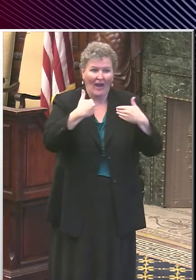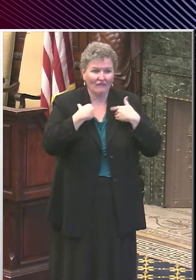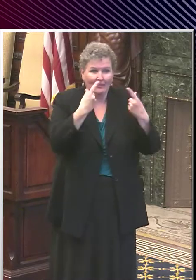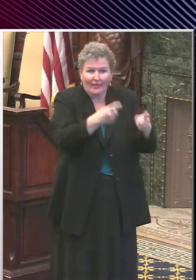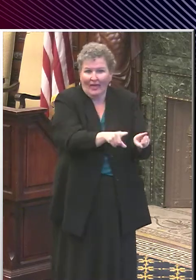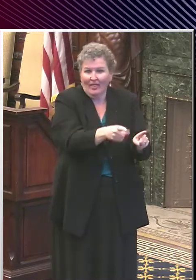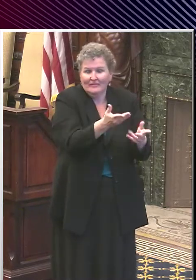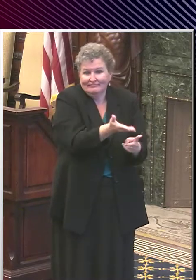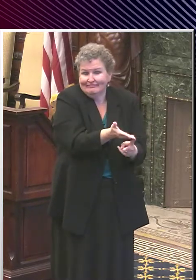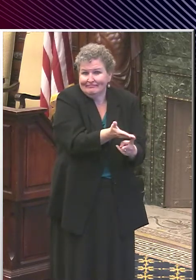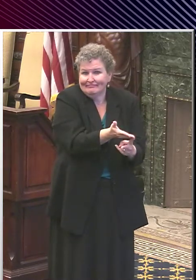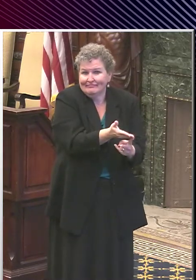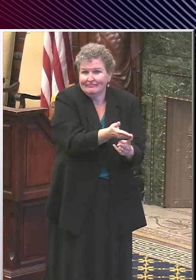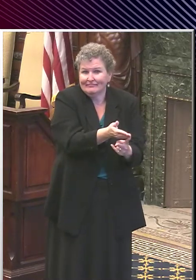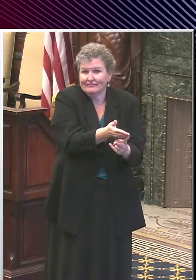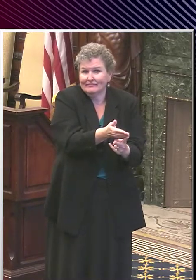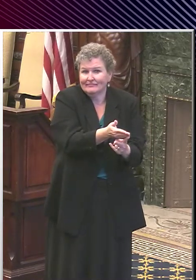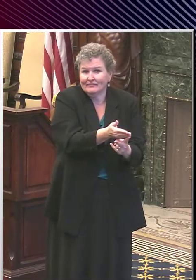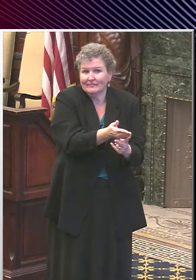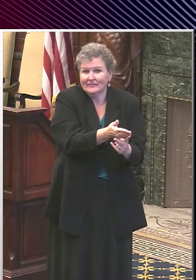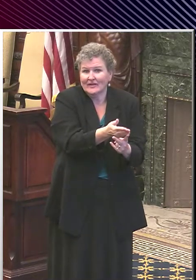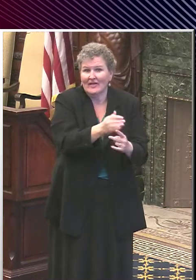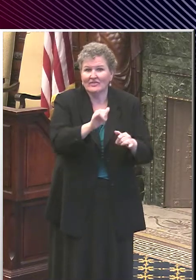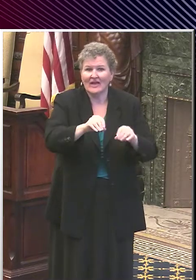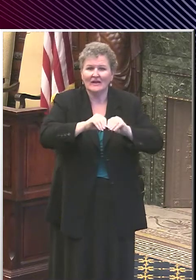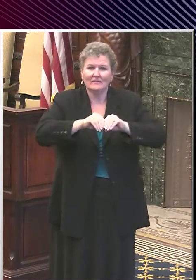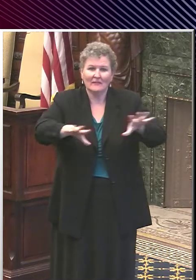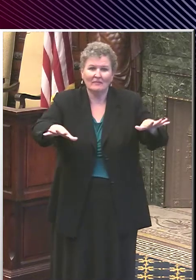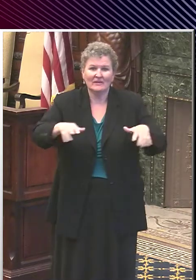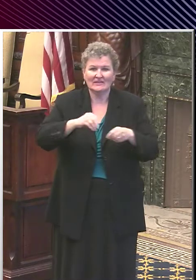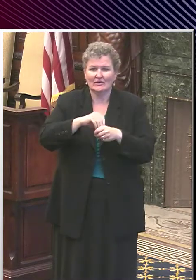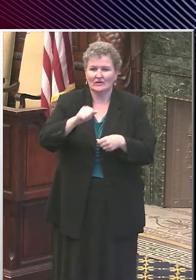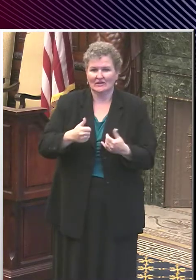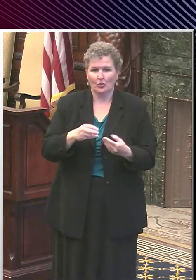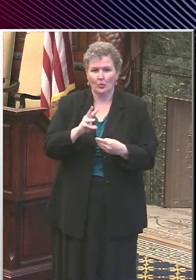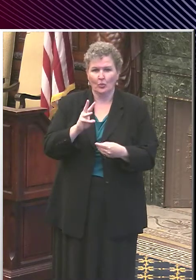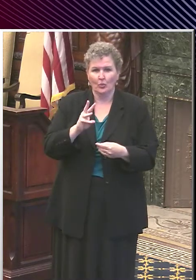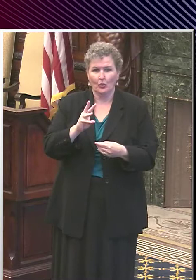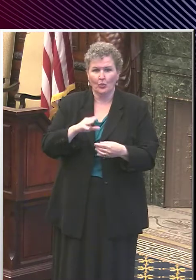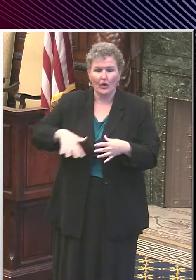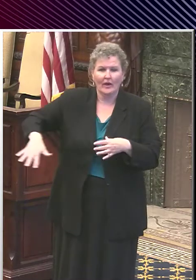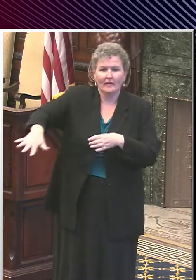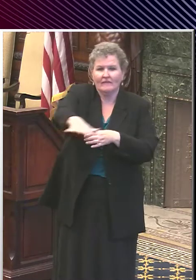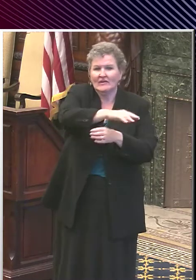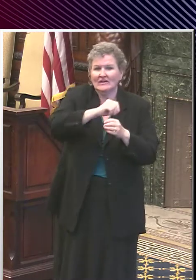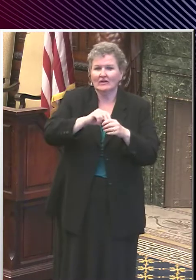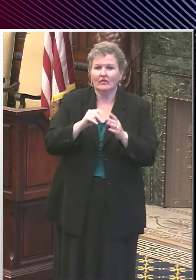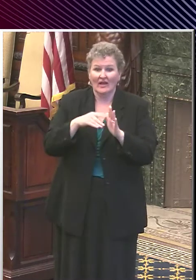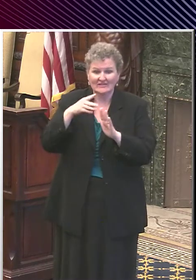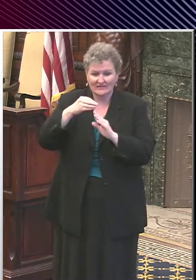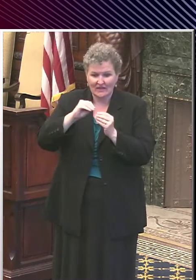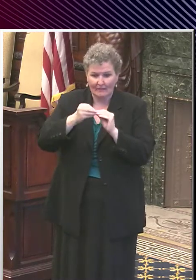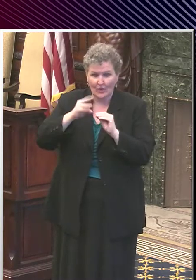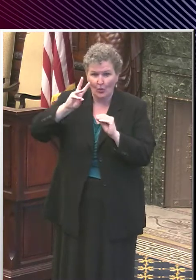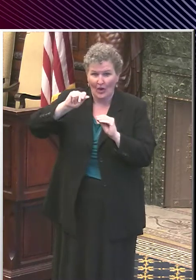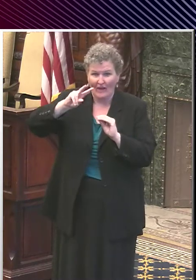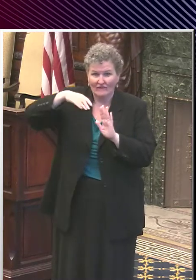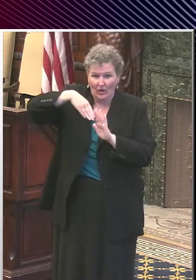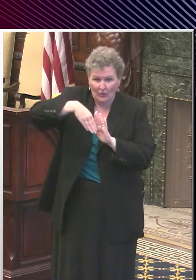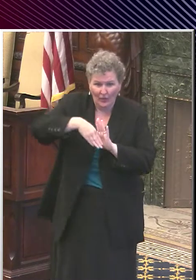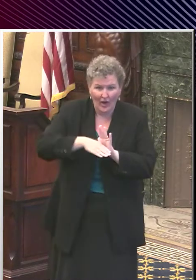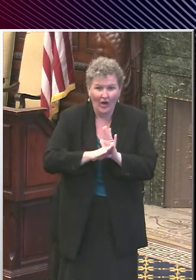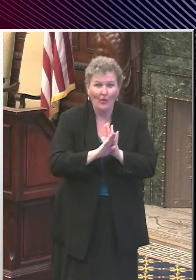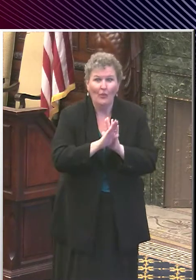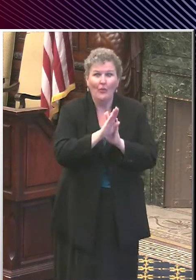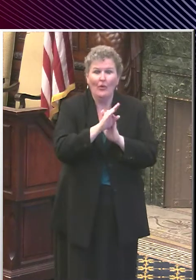epidemics like this work in waves that travel geographically. Between March and May, there was an epidemic wave that more or less started in New York